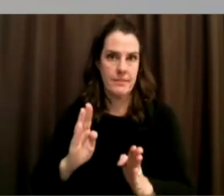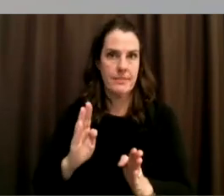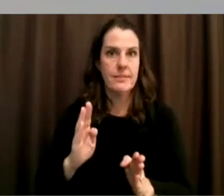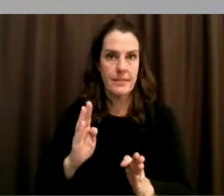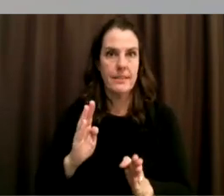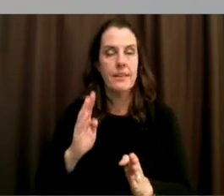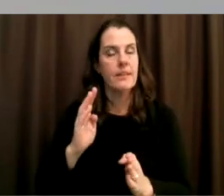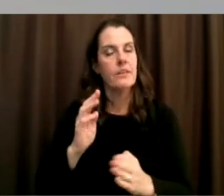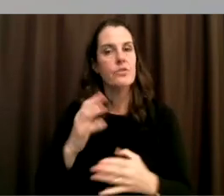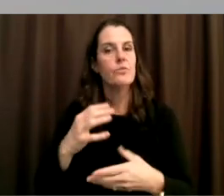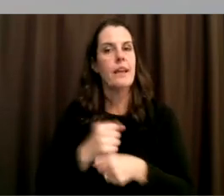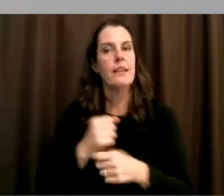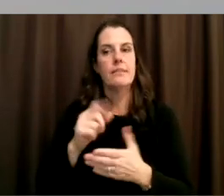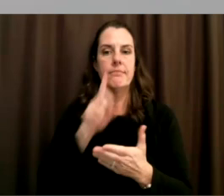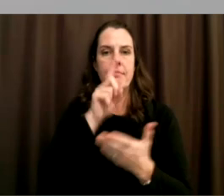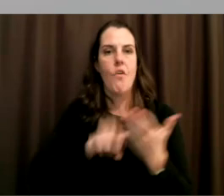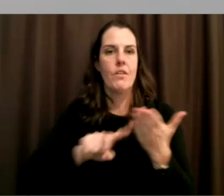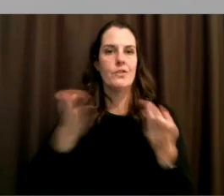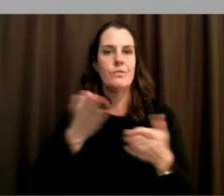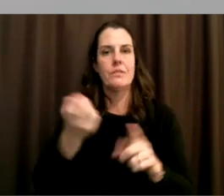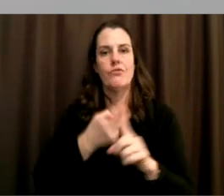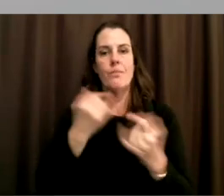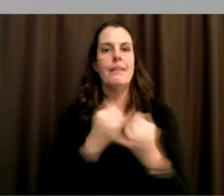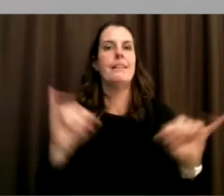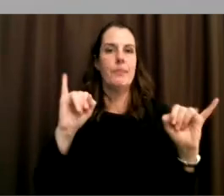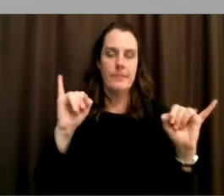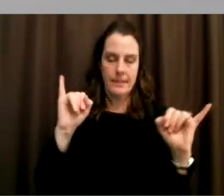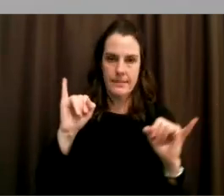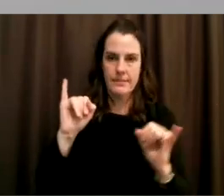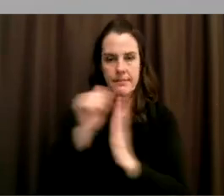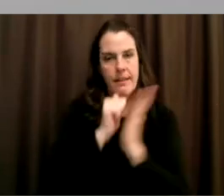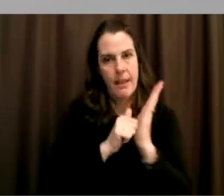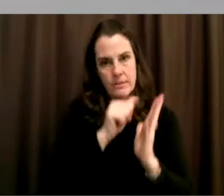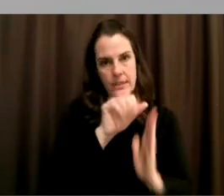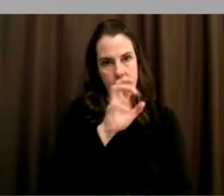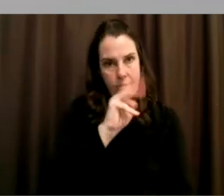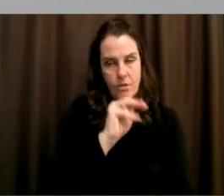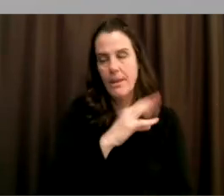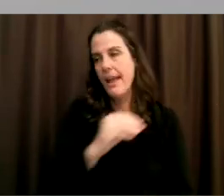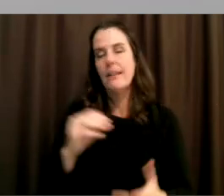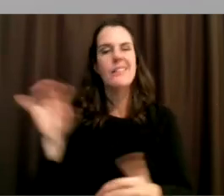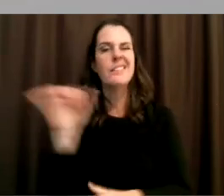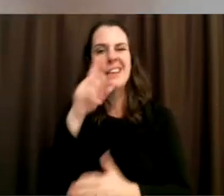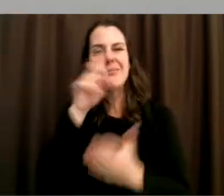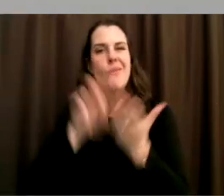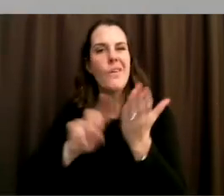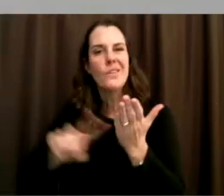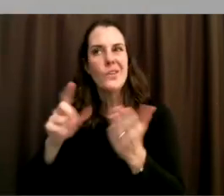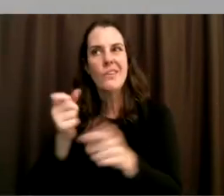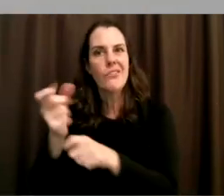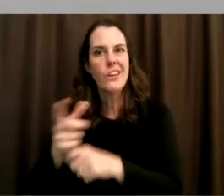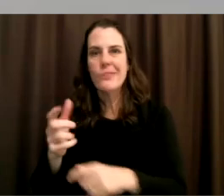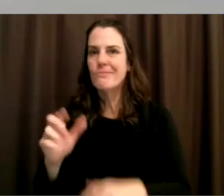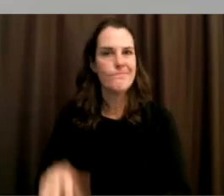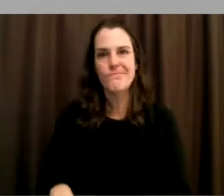from an independent accounting firm. And it's very likely that you'll have the same auditor year in and year out. You're not a publicly